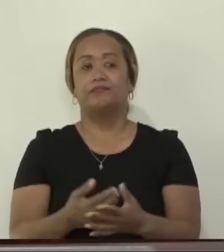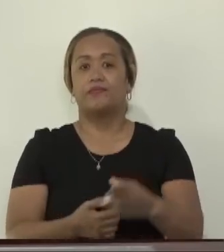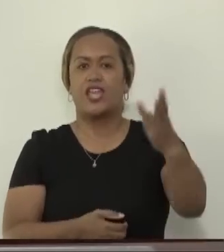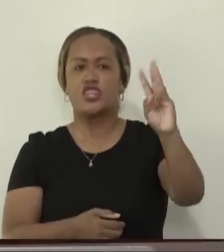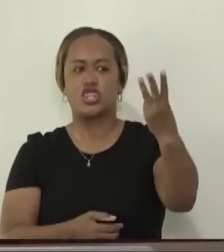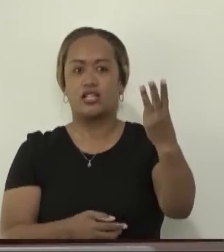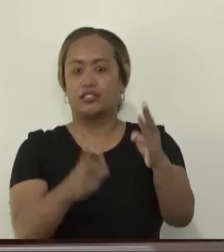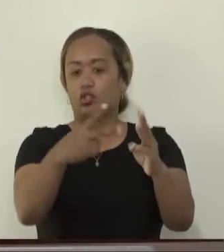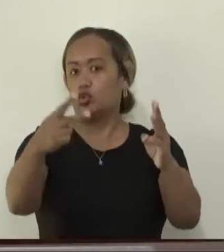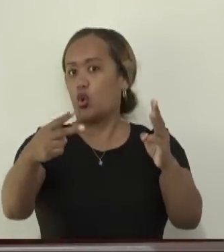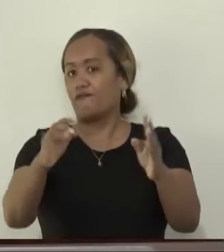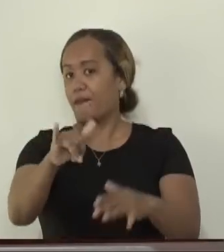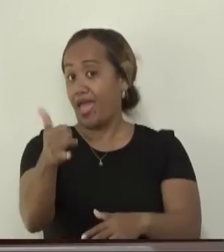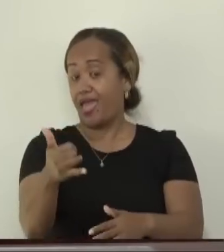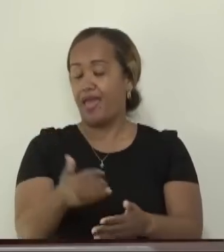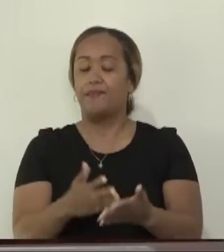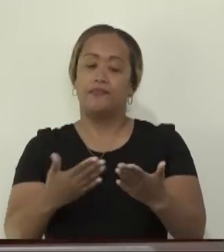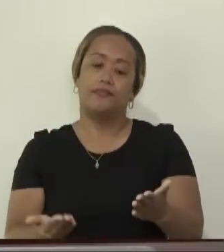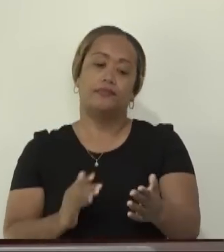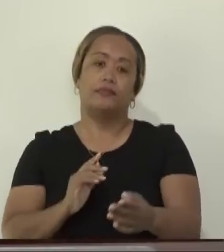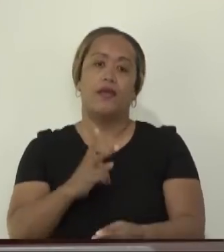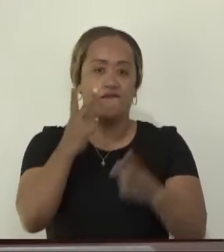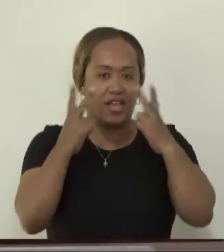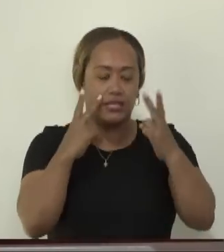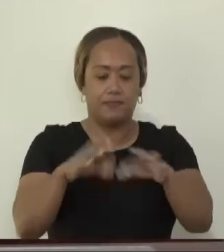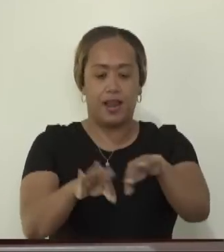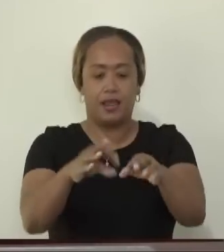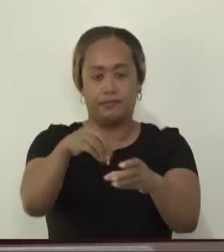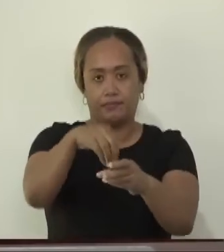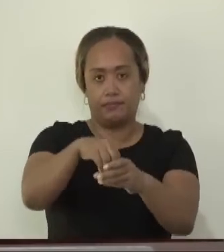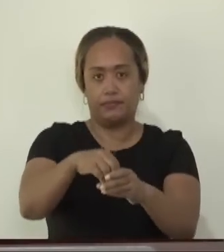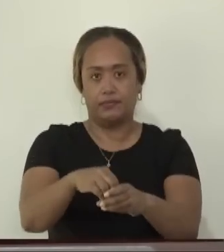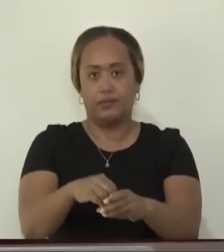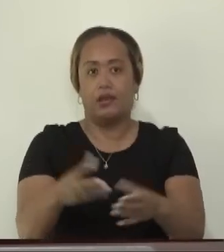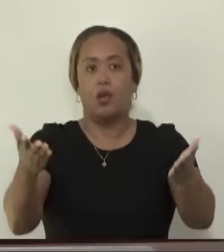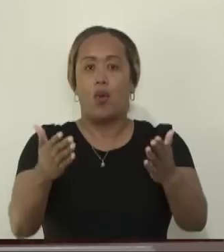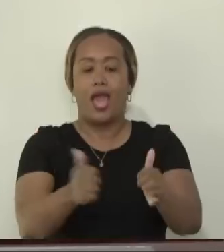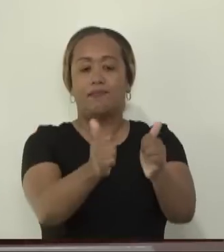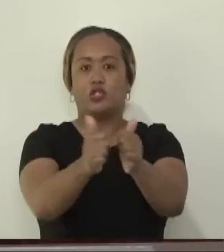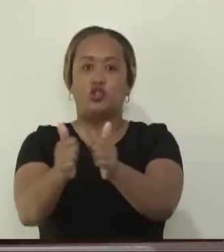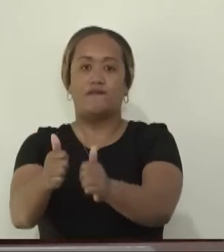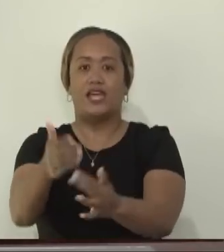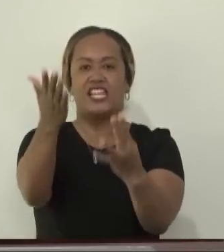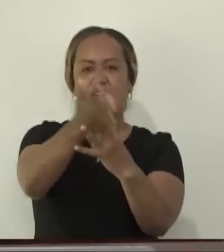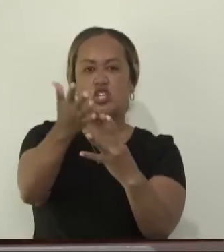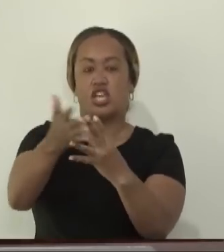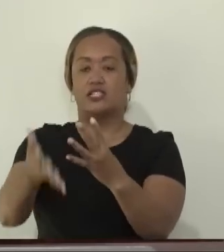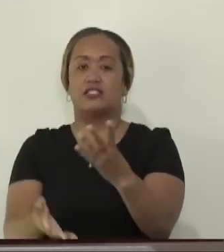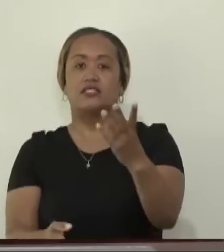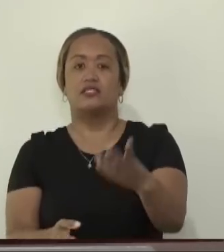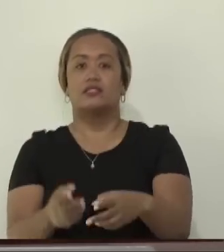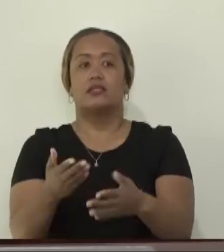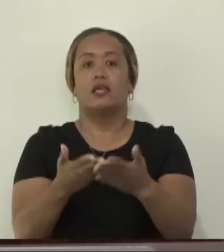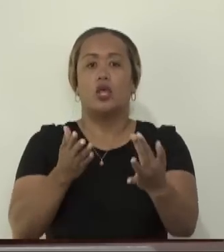Last month in May, I made the first of my planned visits to all 4 administrative divisions. Throughout